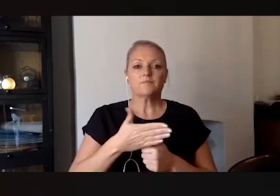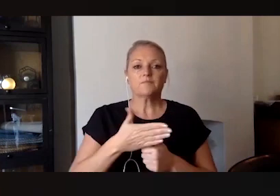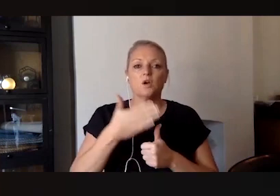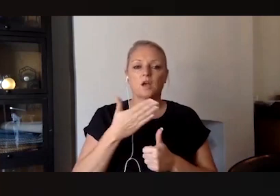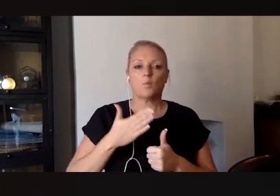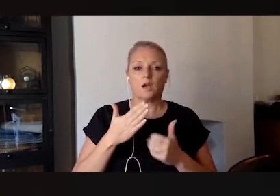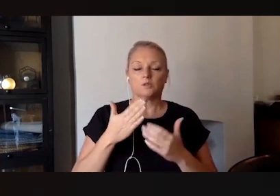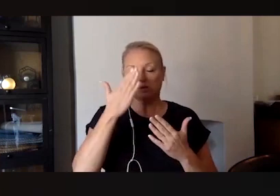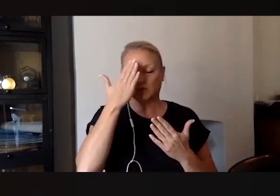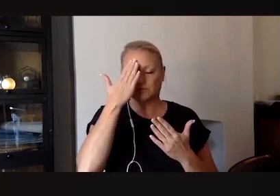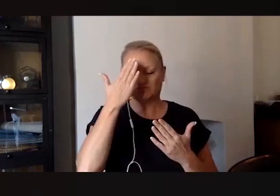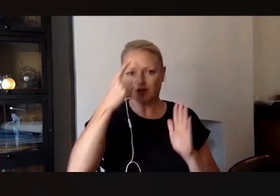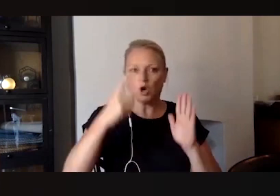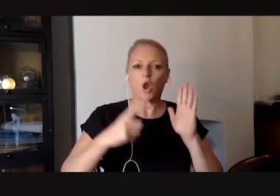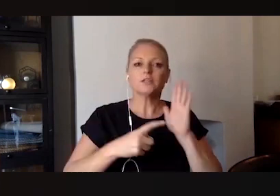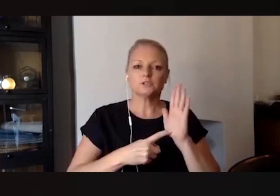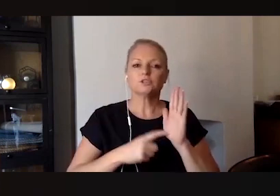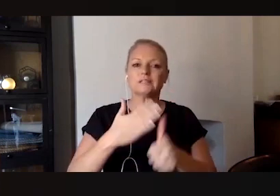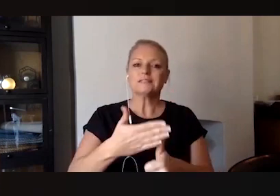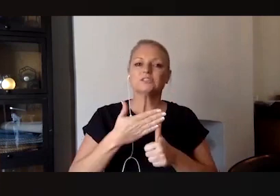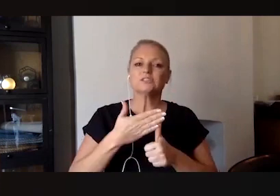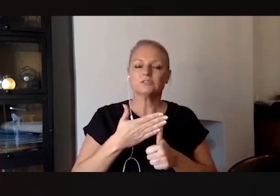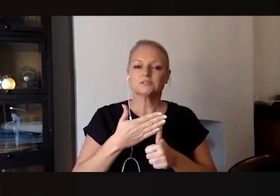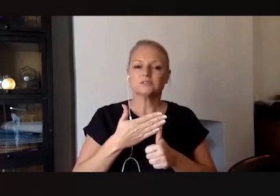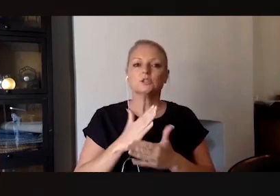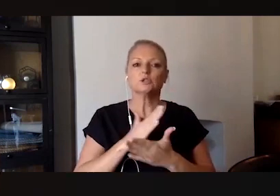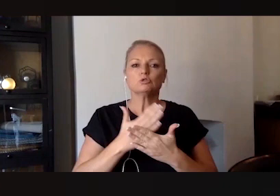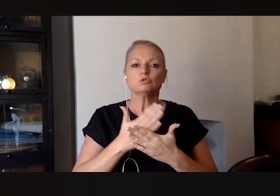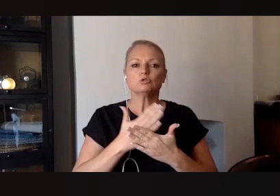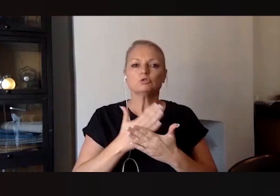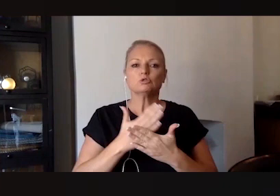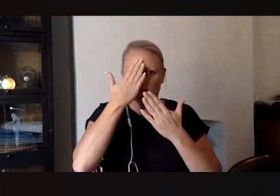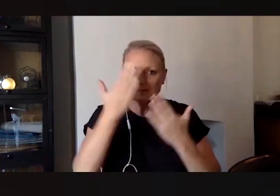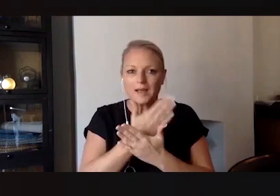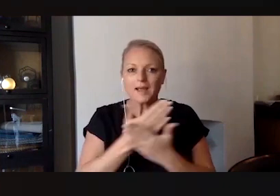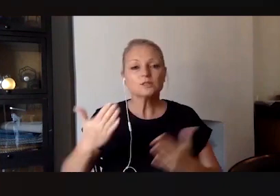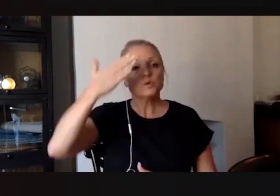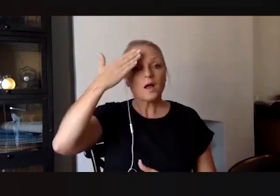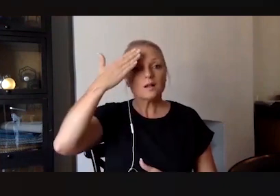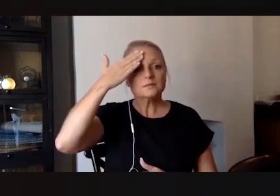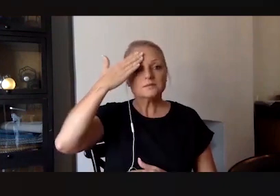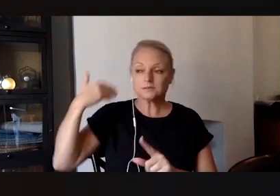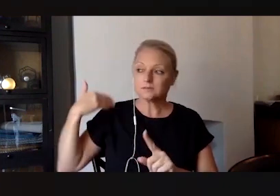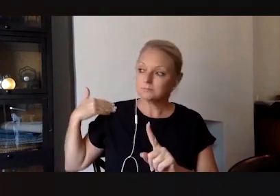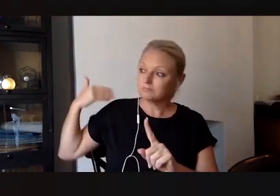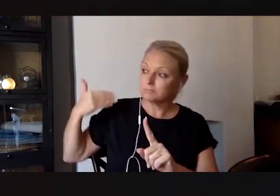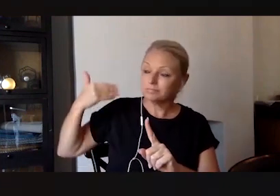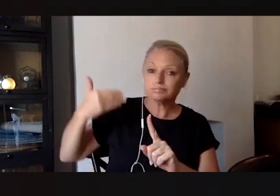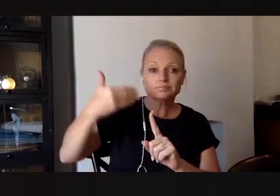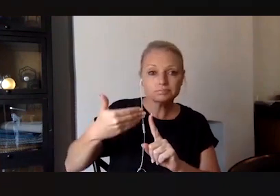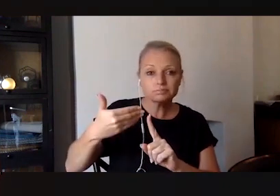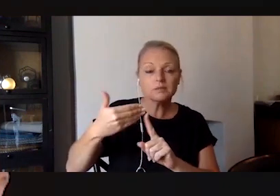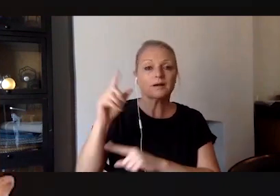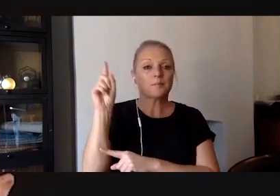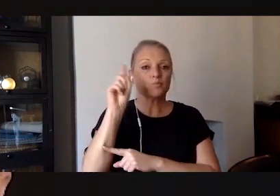Australia. I pay my deep respect to elders past, present, and future. I invite